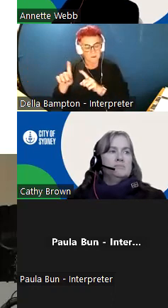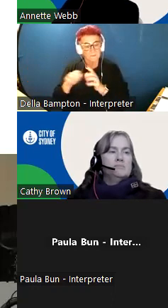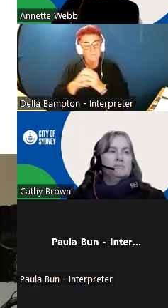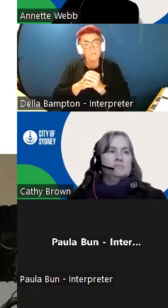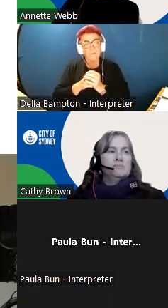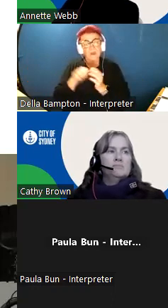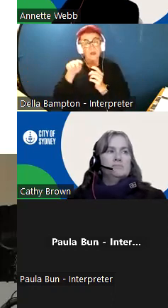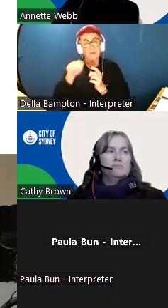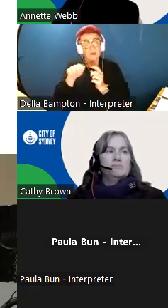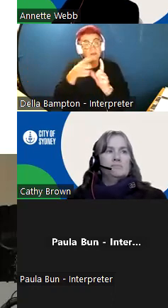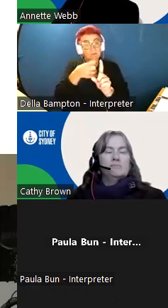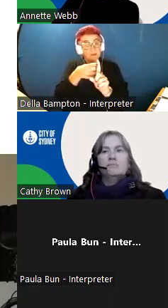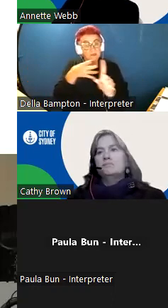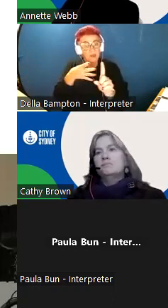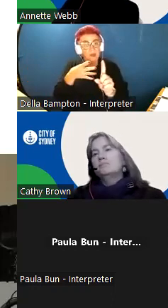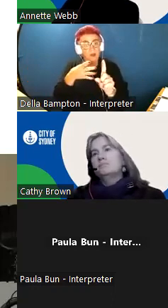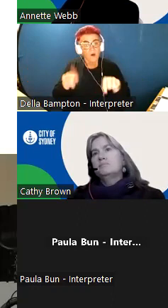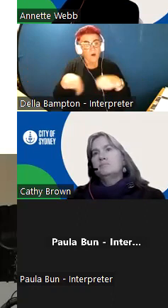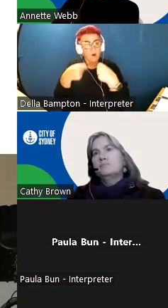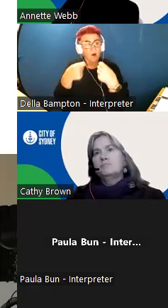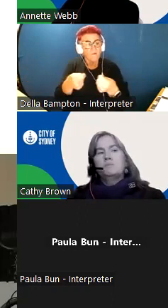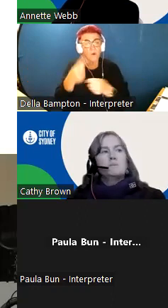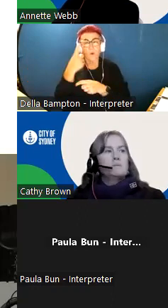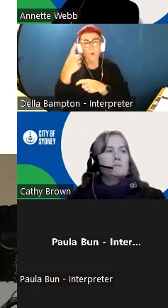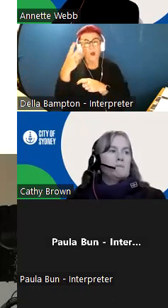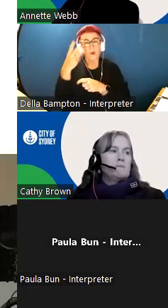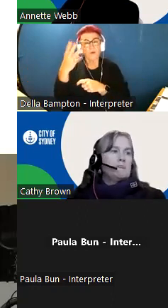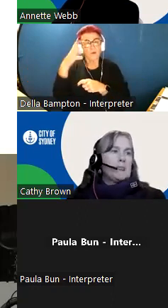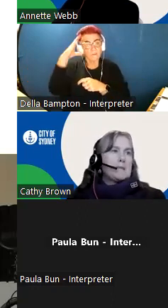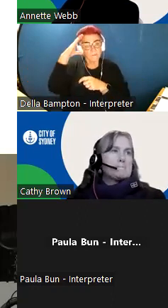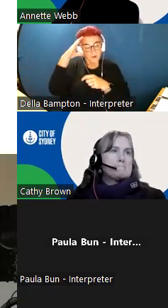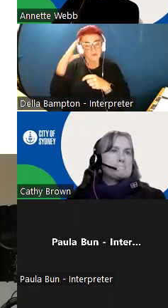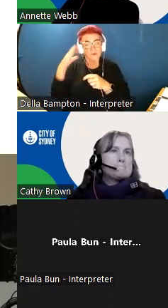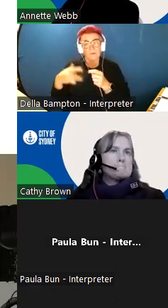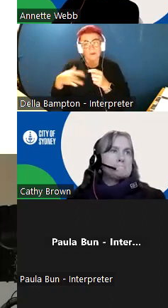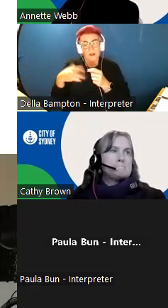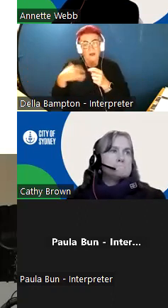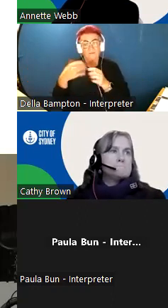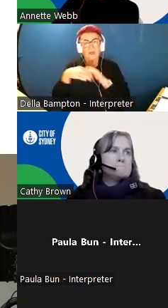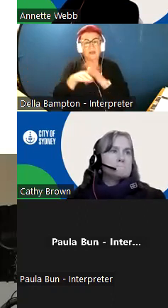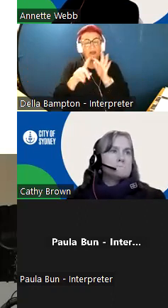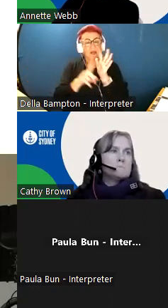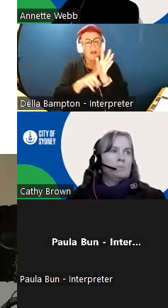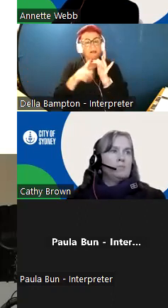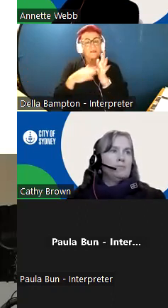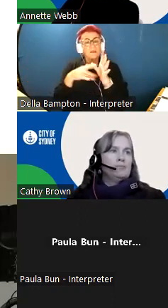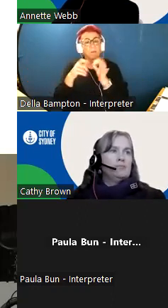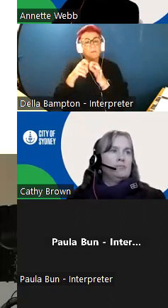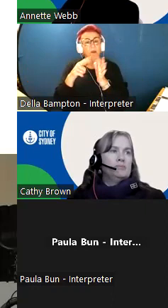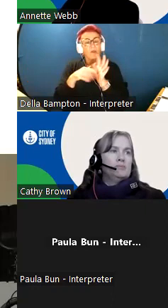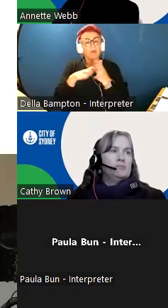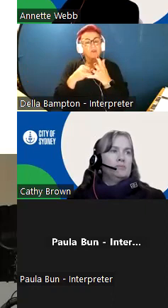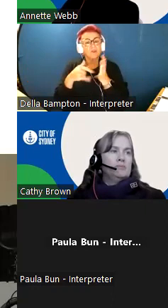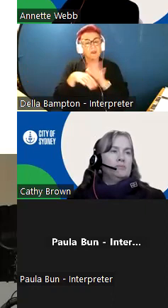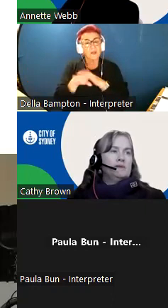This particular offer is 1 3-bedroom creative live work apartment on Elizabeth Street in Waterloo, providing